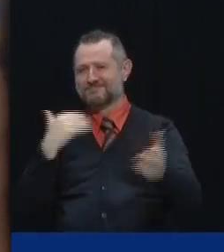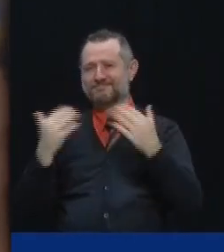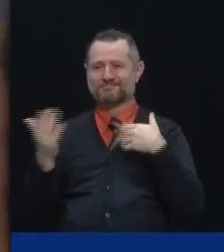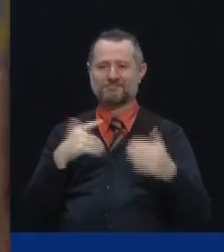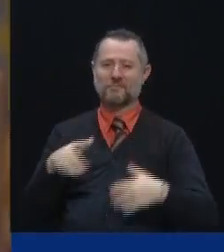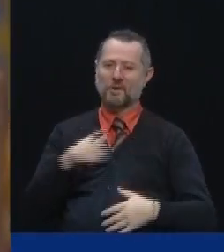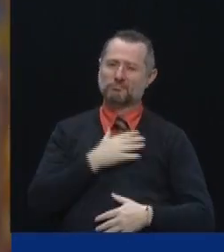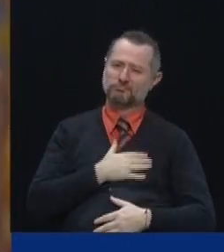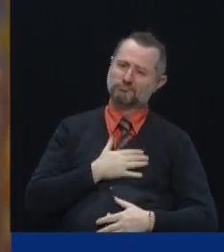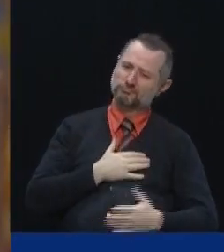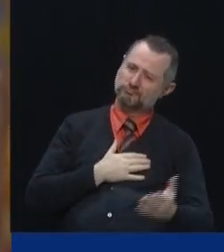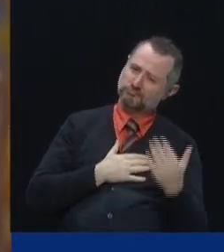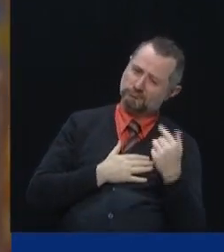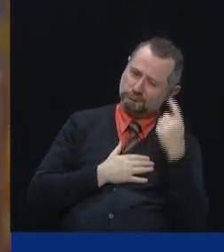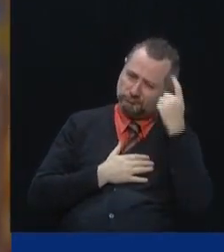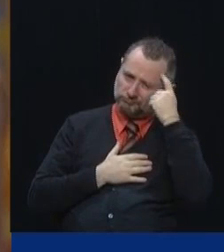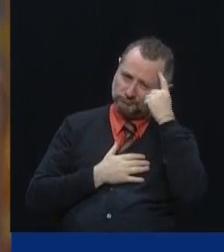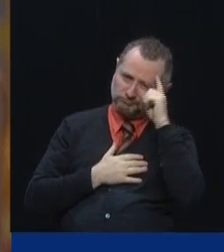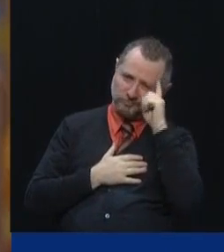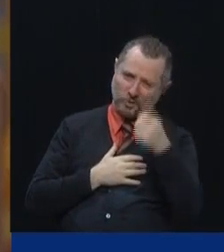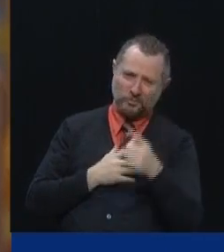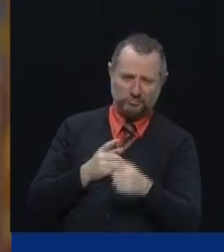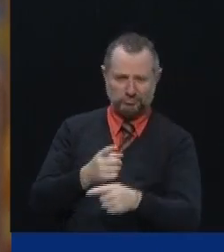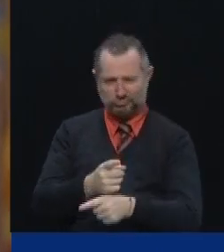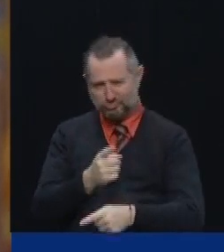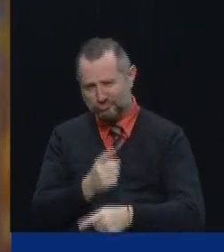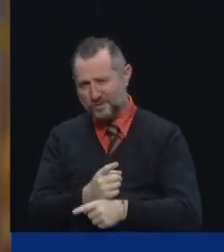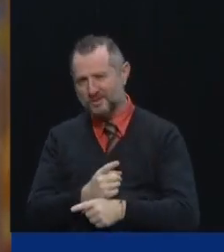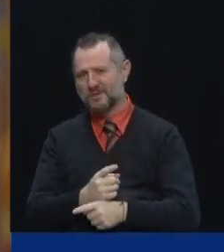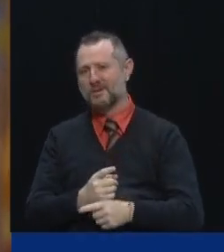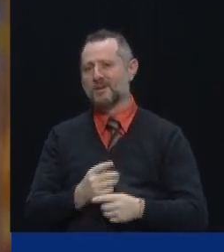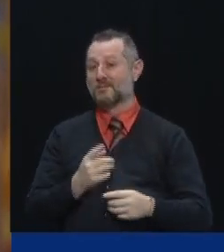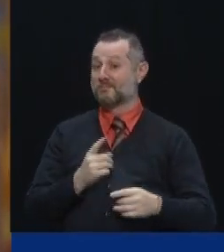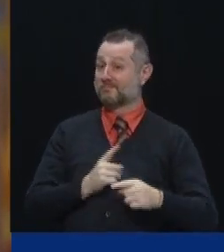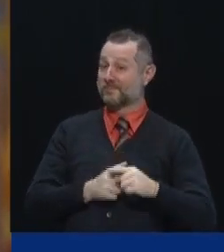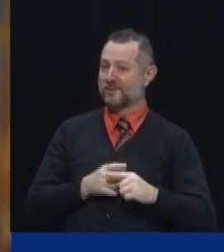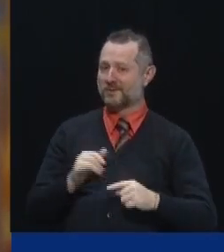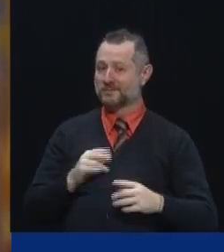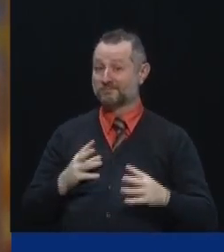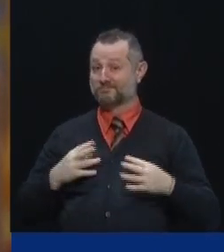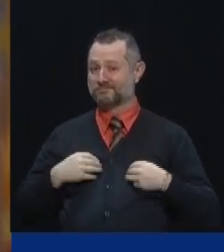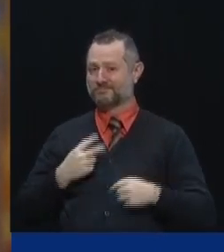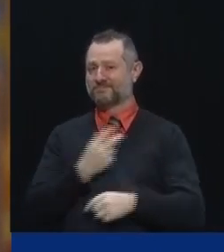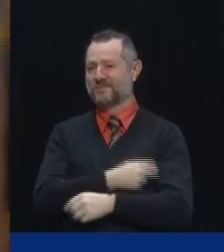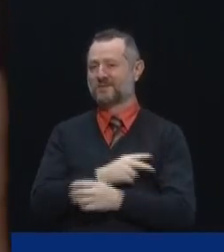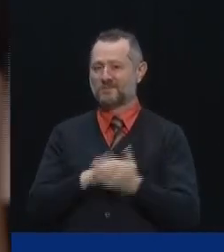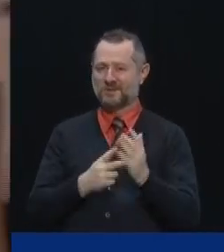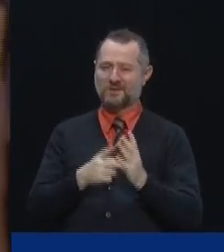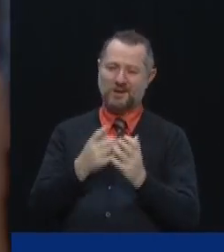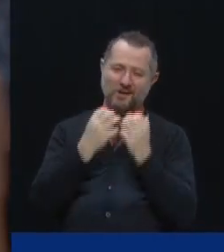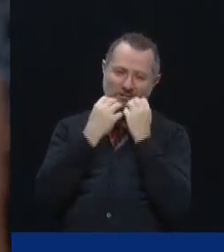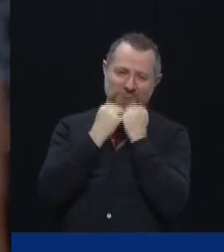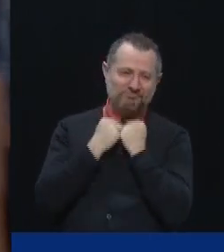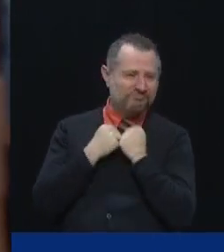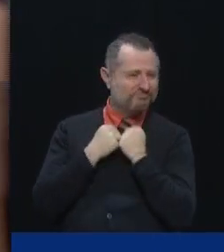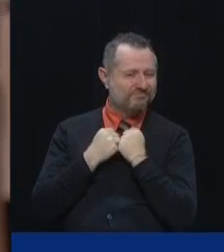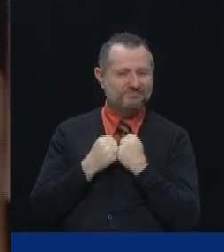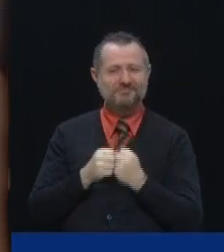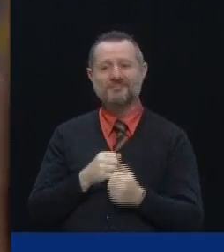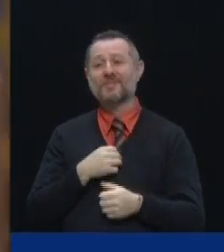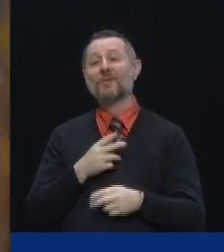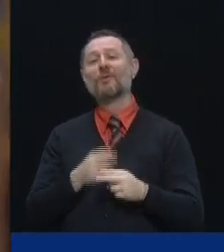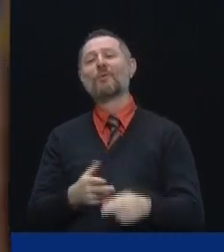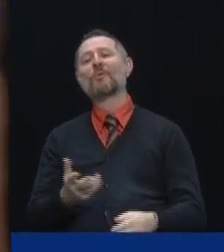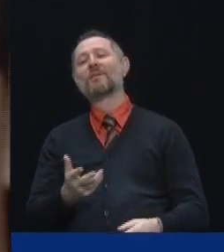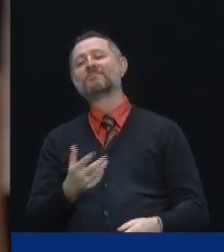that it's smart and it's right and it's caring to come out and get the vaccine. We call it the Roll Up Your